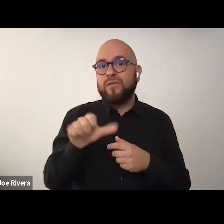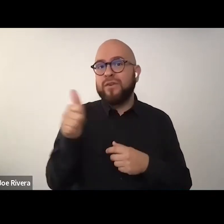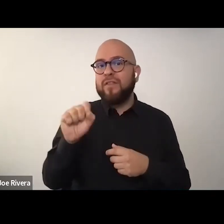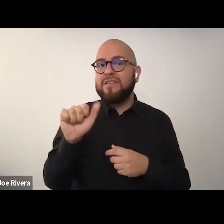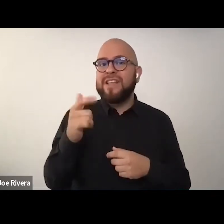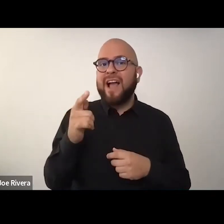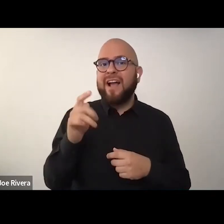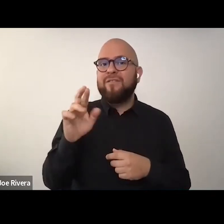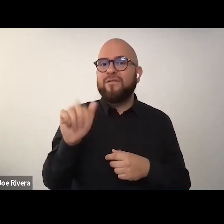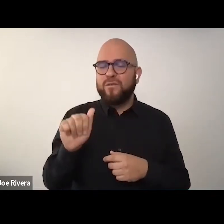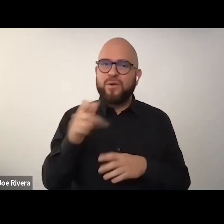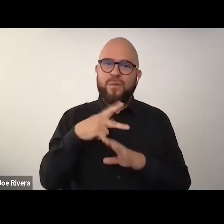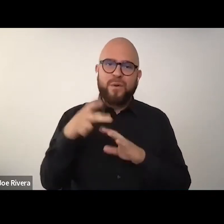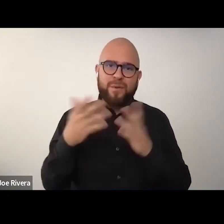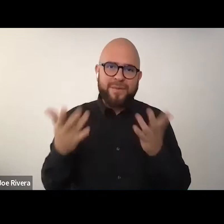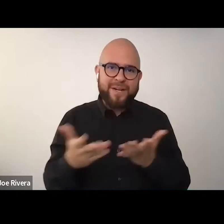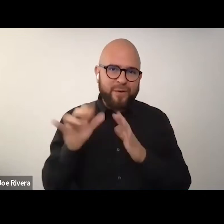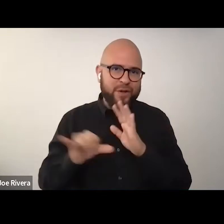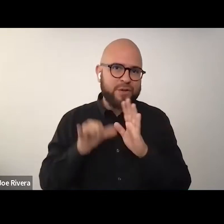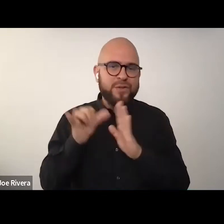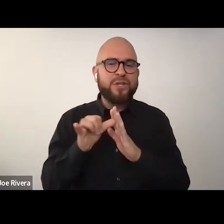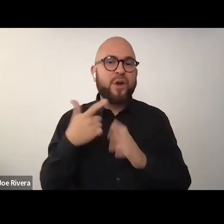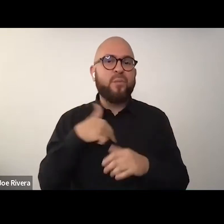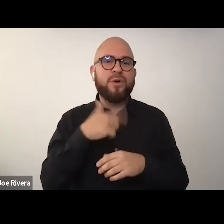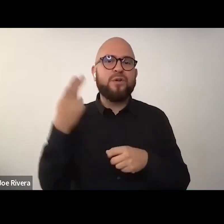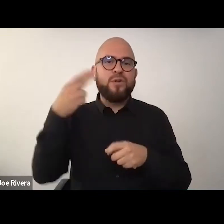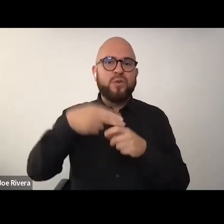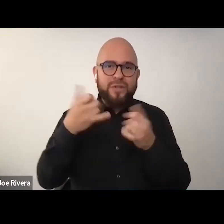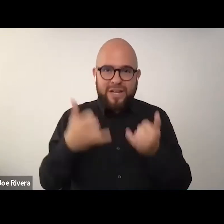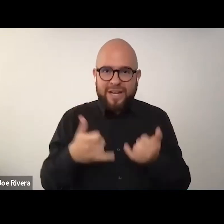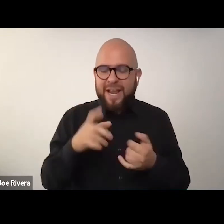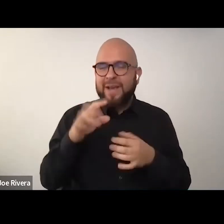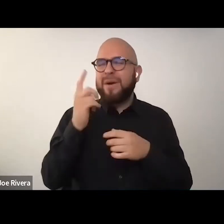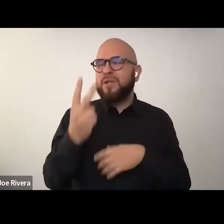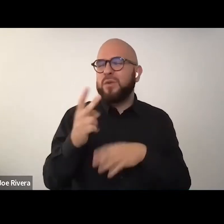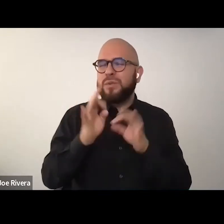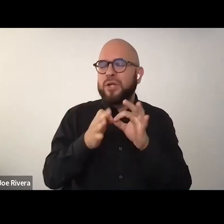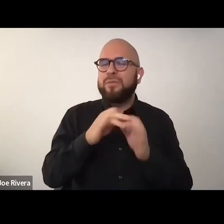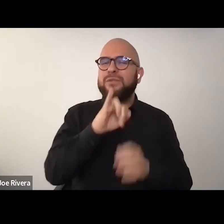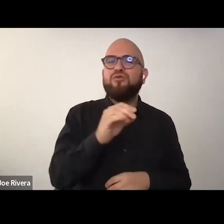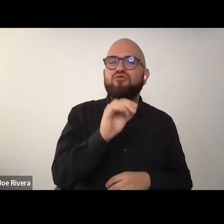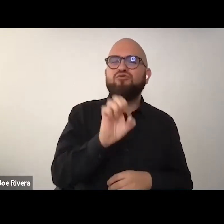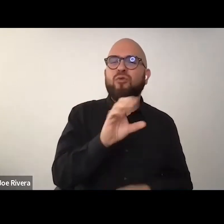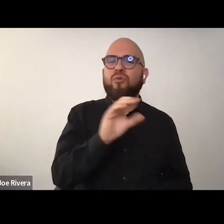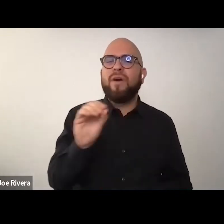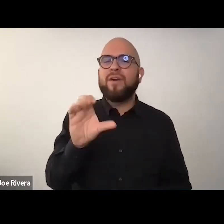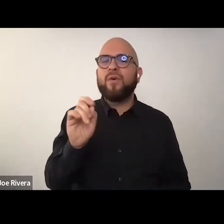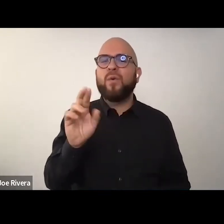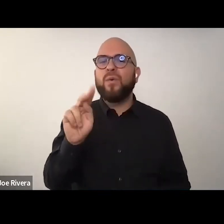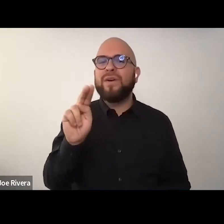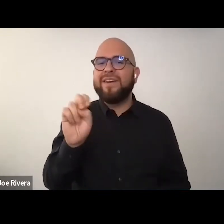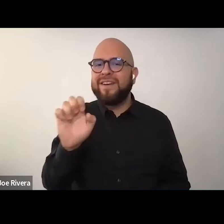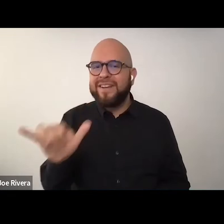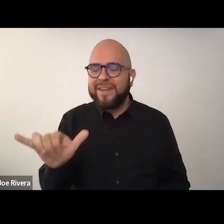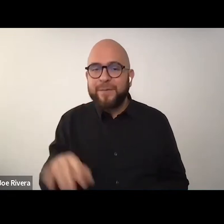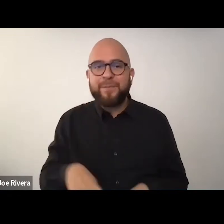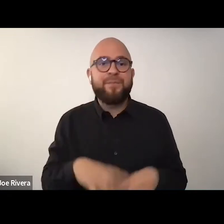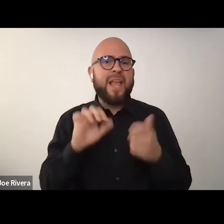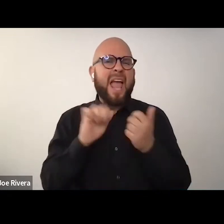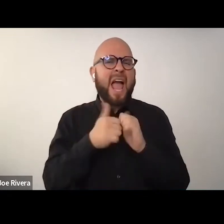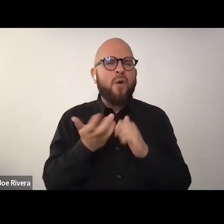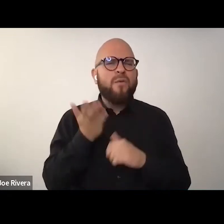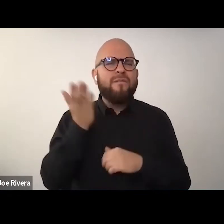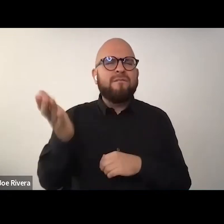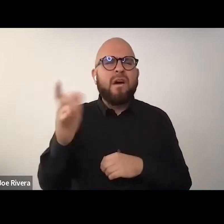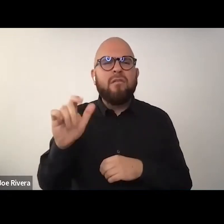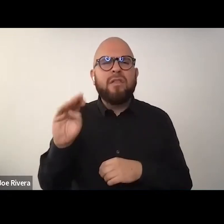are joined today by American Sign Language interpreters Joe Rivera and Courtney Nimmershib. How to file a claim inquiry for unpaid